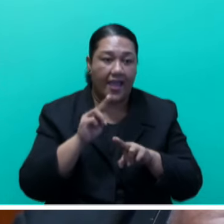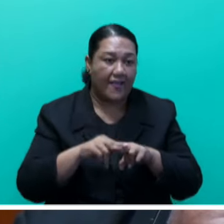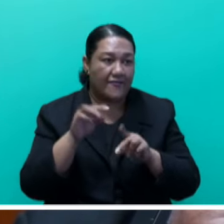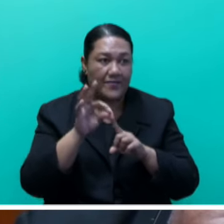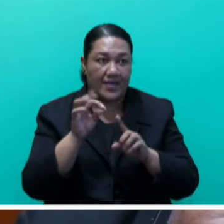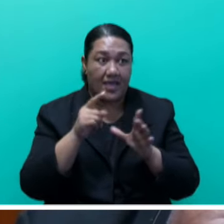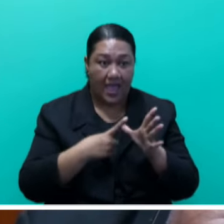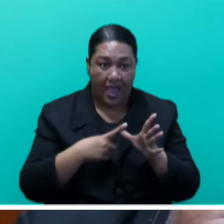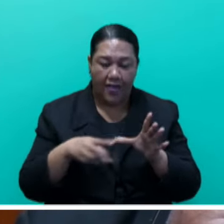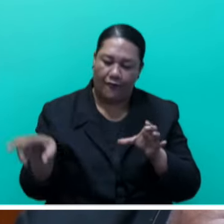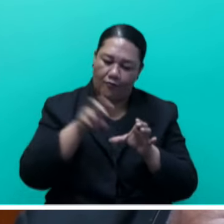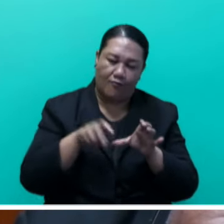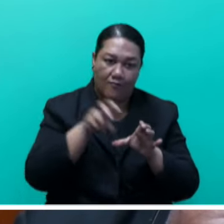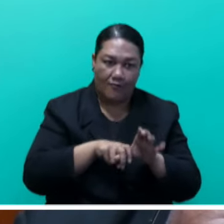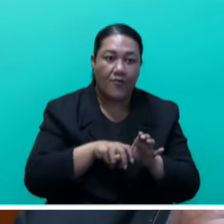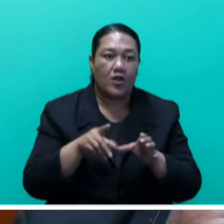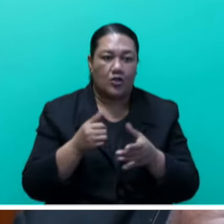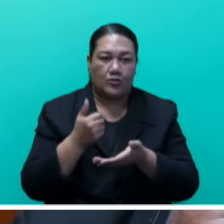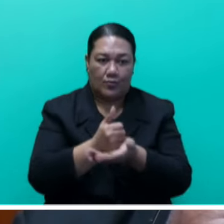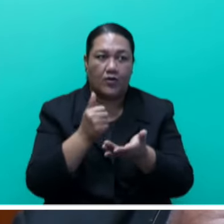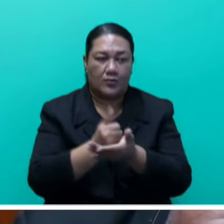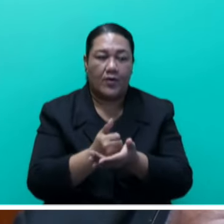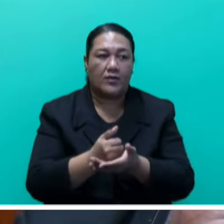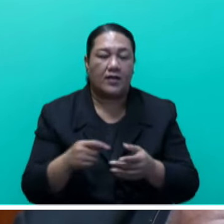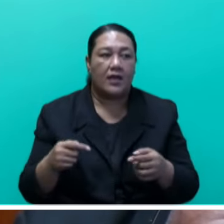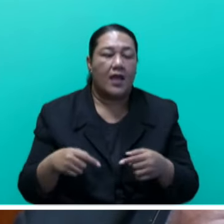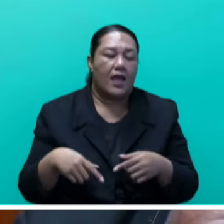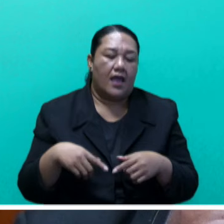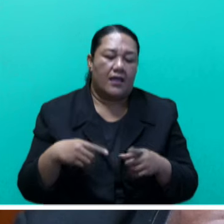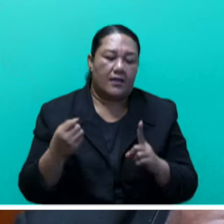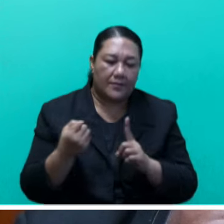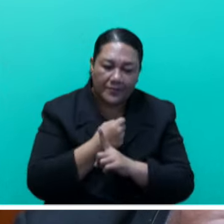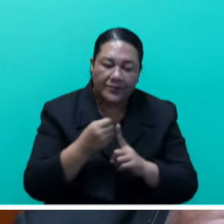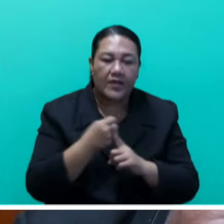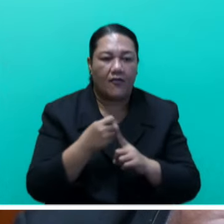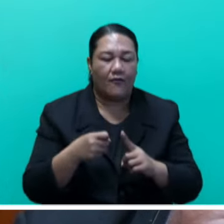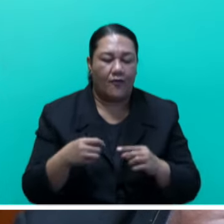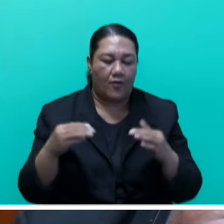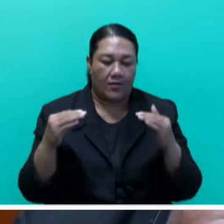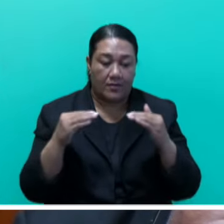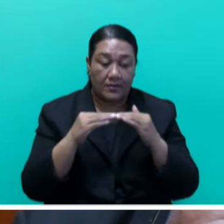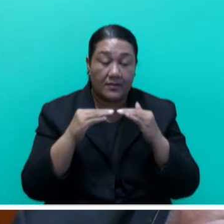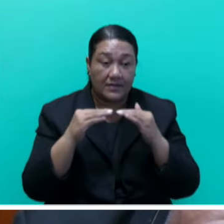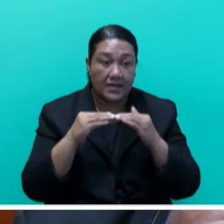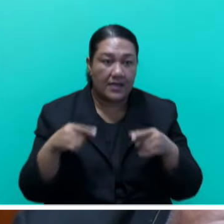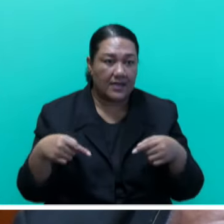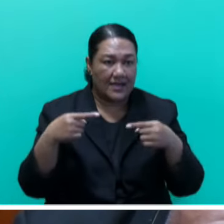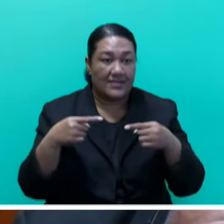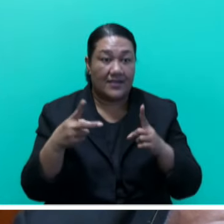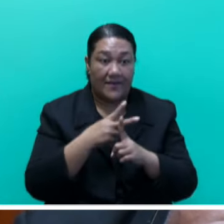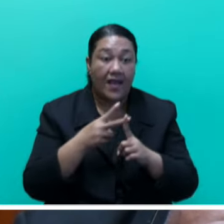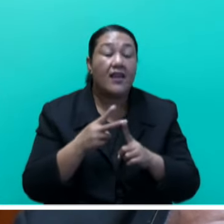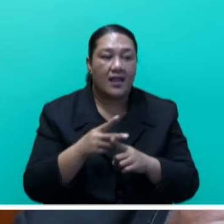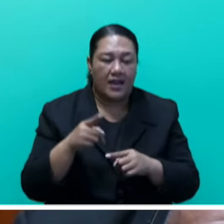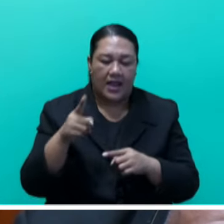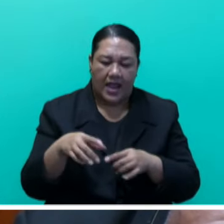our National Action Plan to prevent gender-based violence, the development, continued development of our Women's Economic Empowerment National Action Plan.